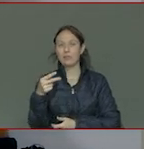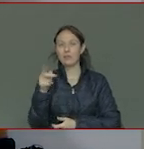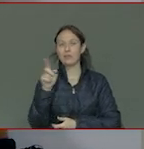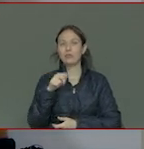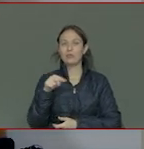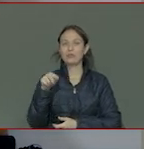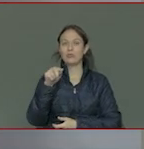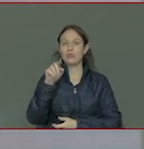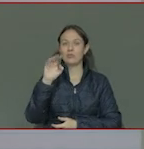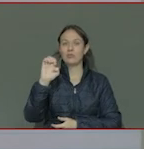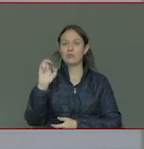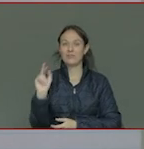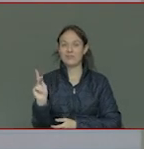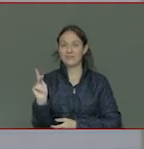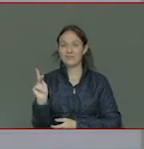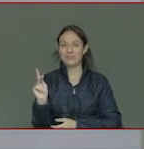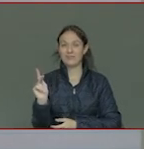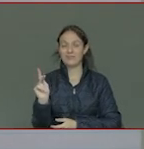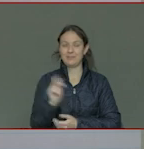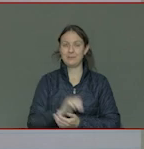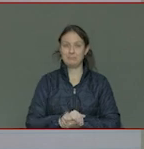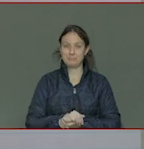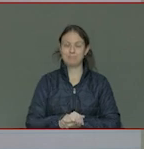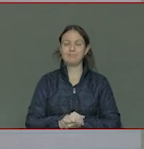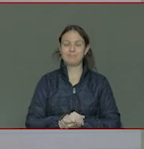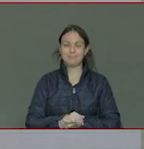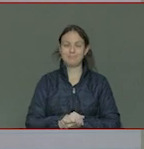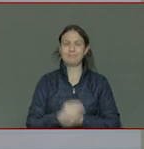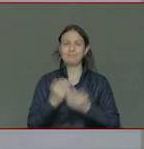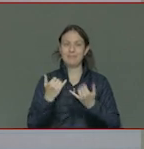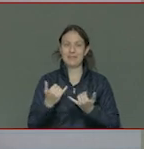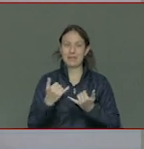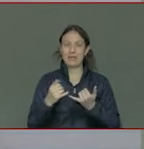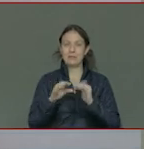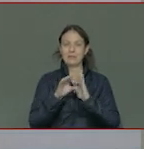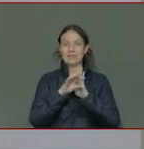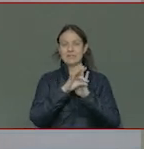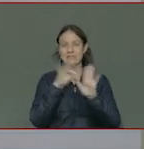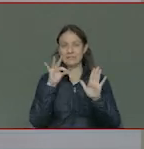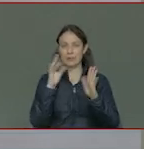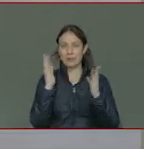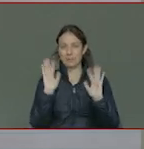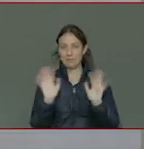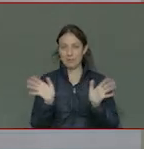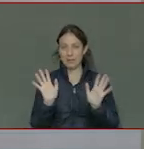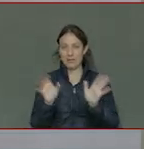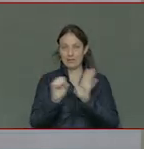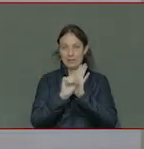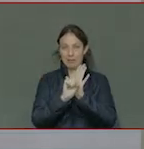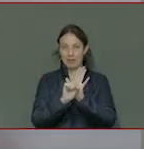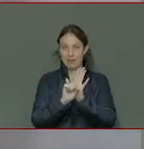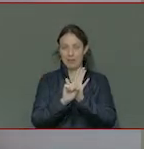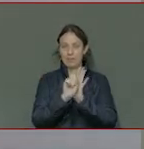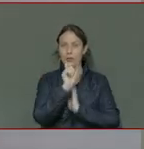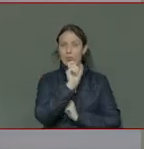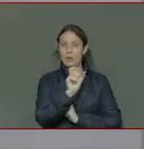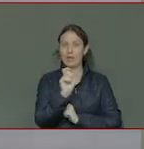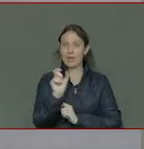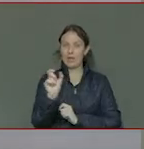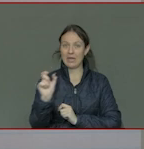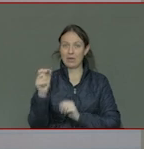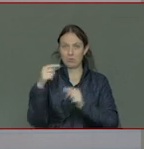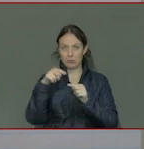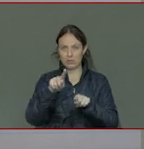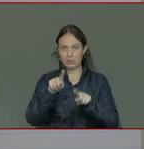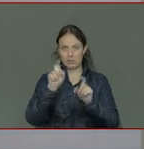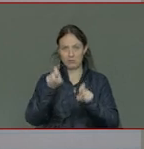in kinetic energy. Okay, so I'm just going to write it in symbols, but they said in words, so you can't do it like this in